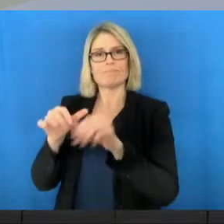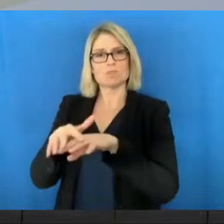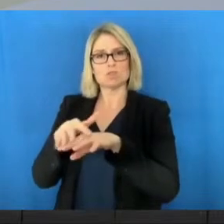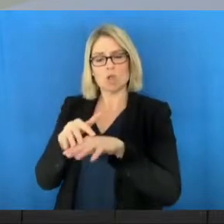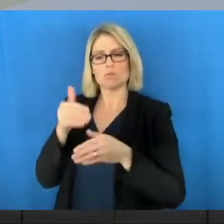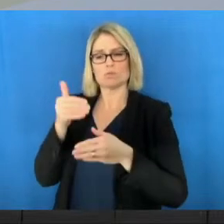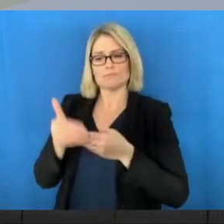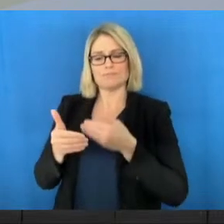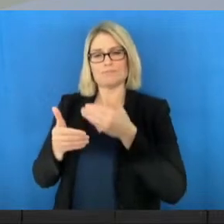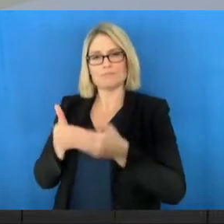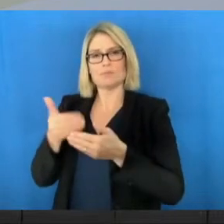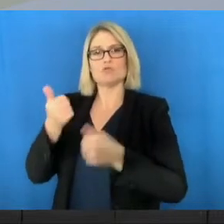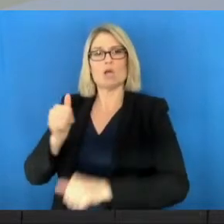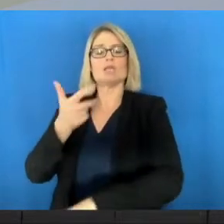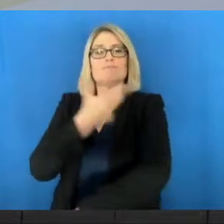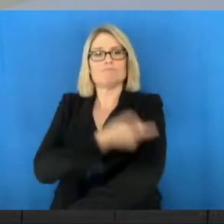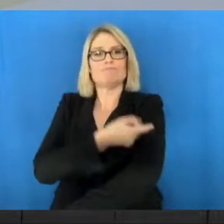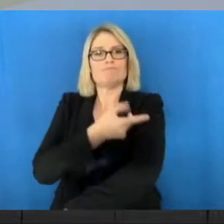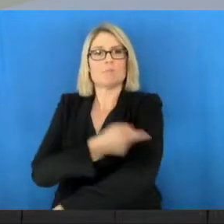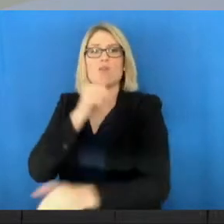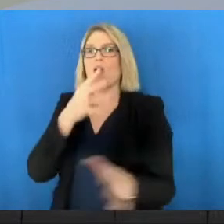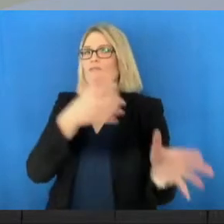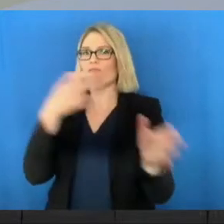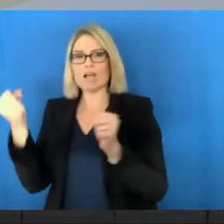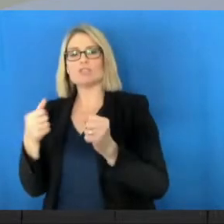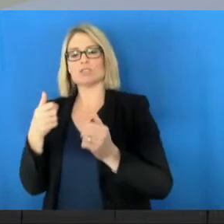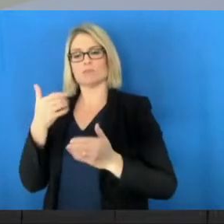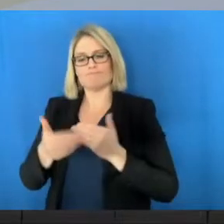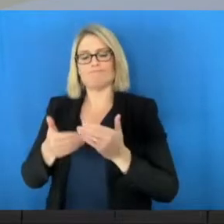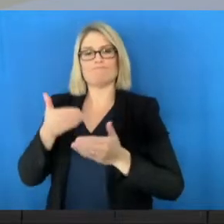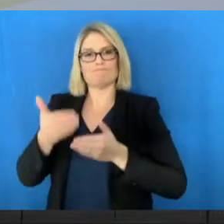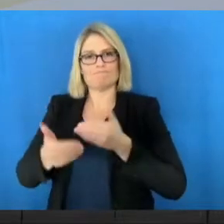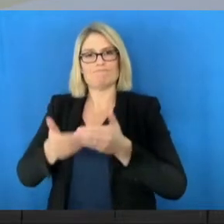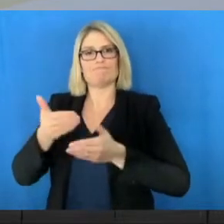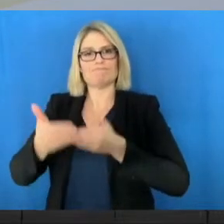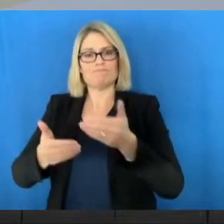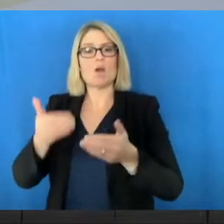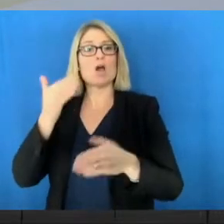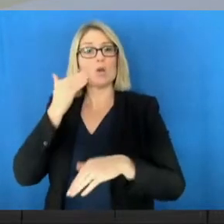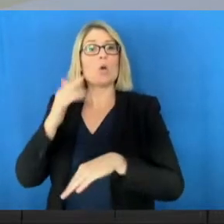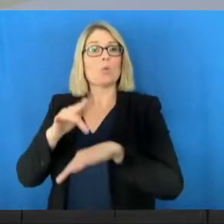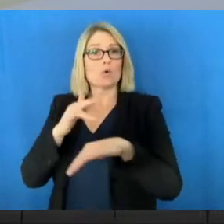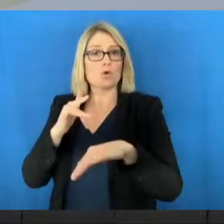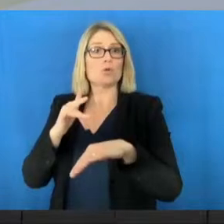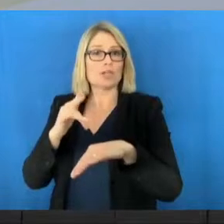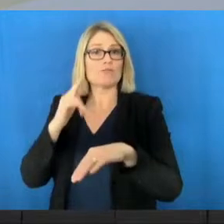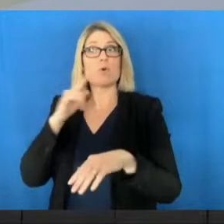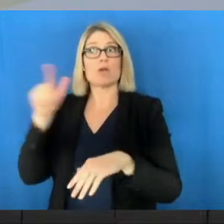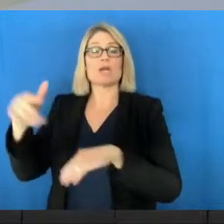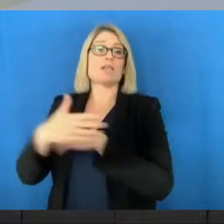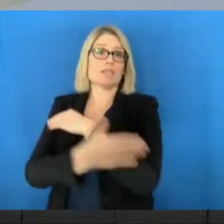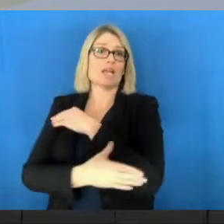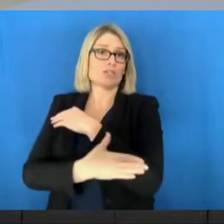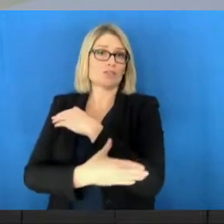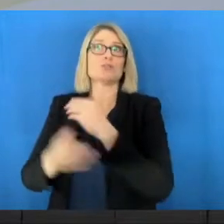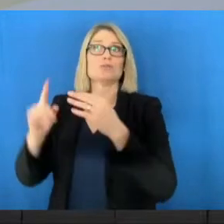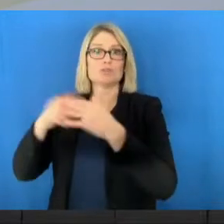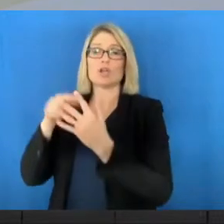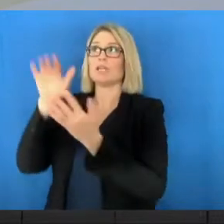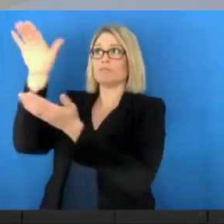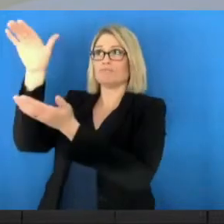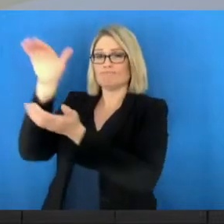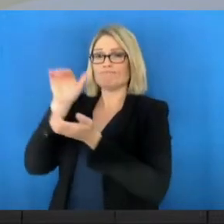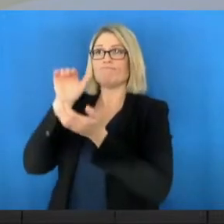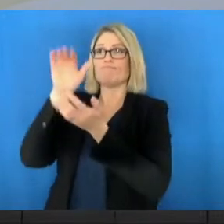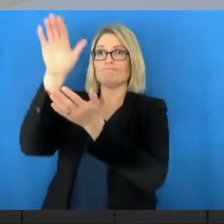people vaccinated, and I know it's early for the vaccine rollout for the country, but in terms of